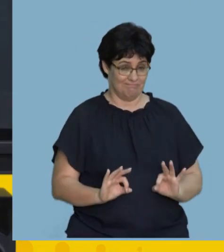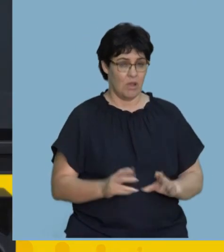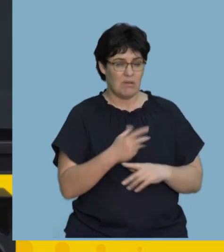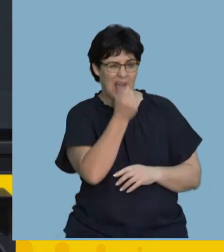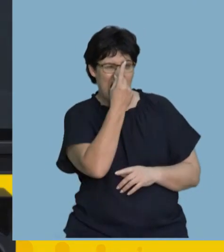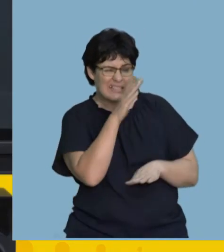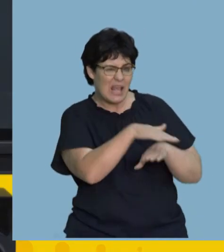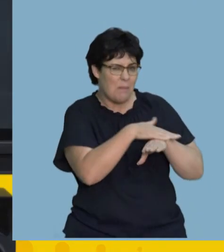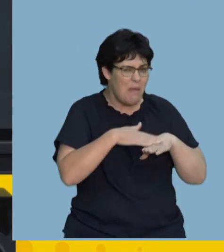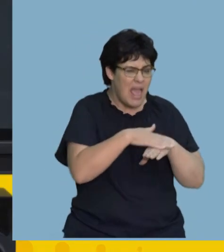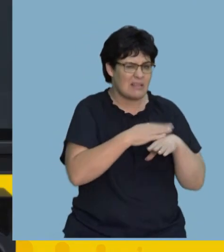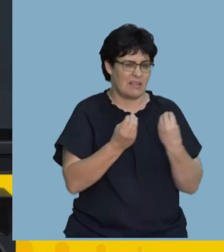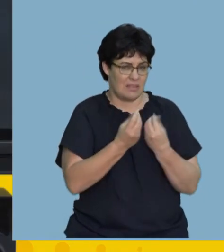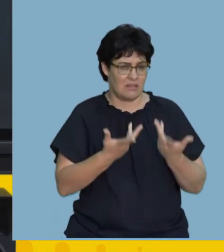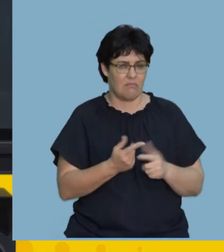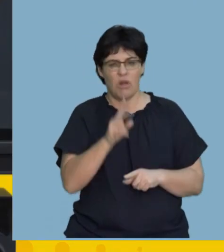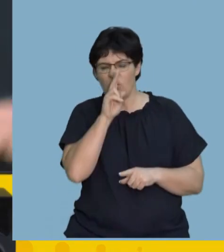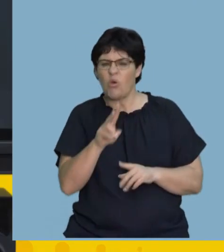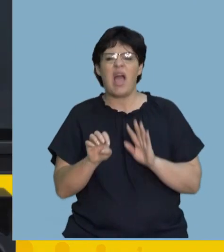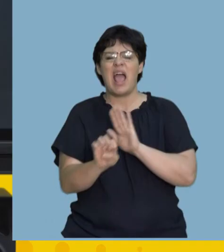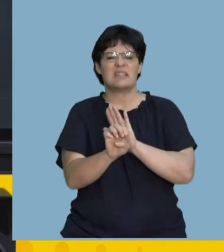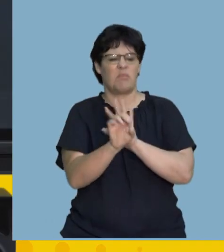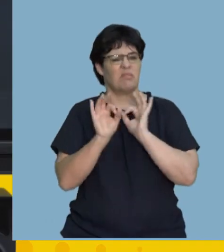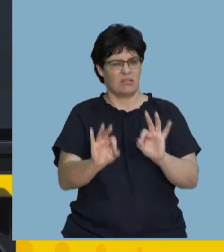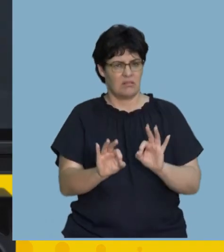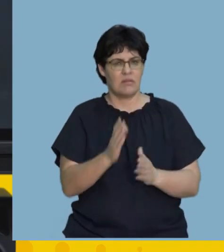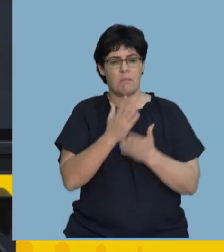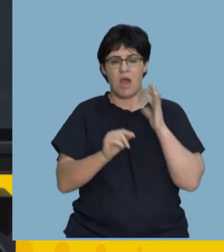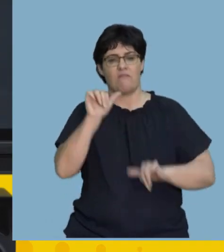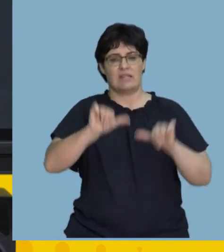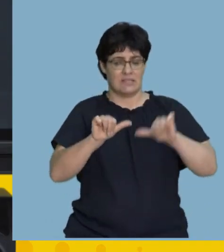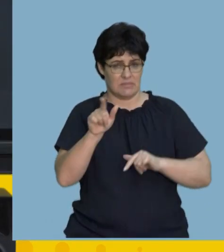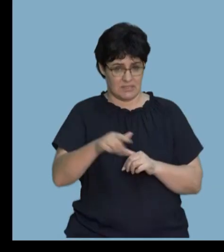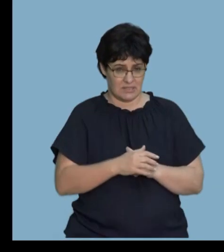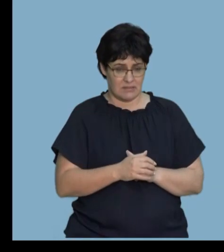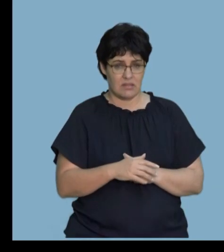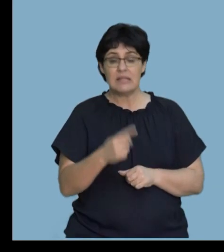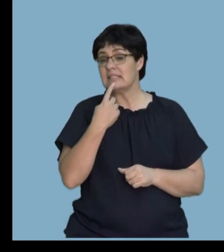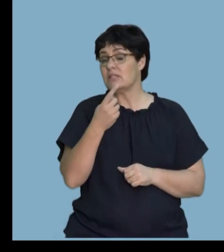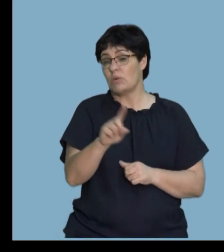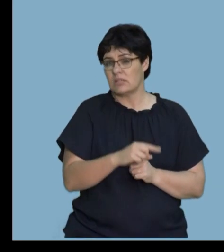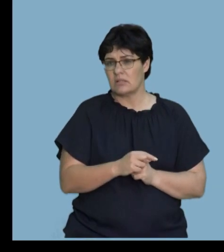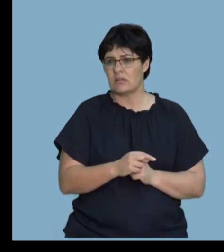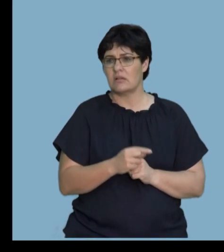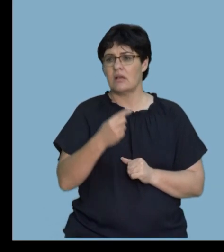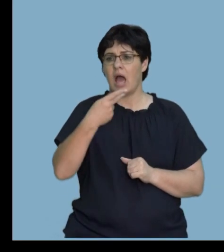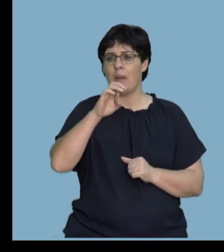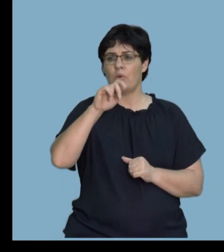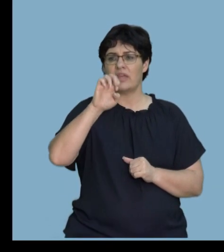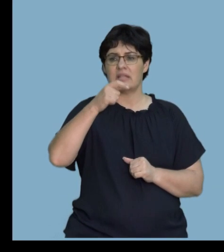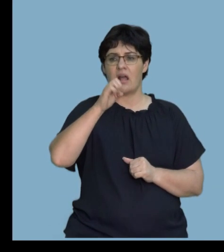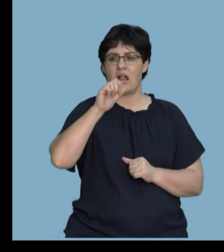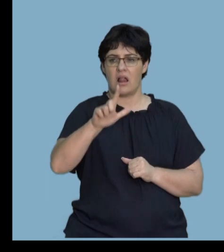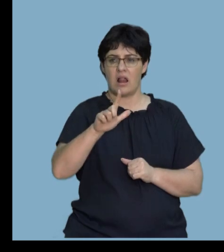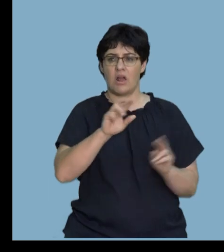that you understand your basics very well. Let's look at a typical example, which is part of the assessment. And then it says here, a hypothetical